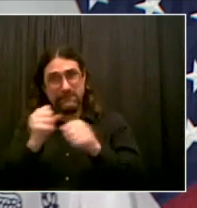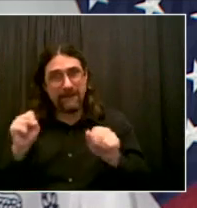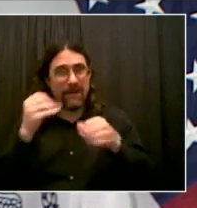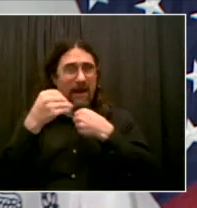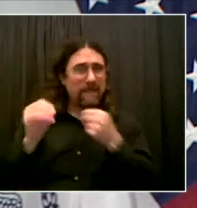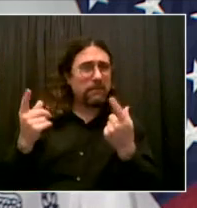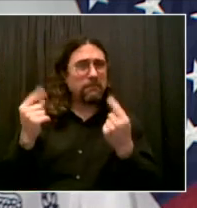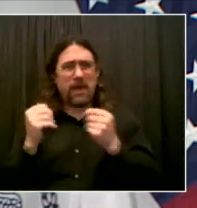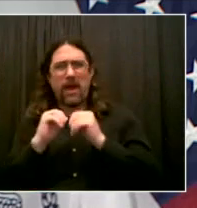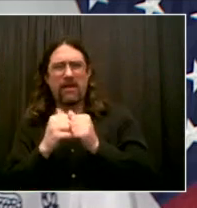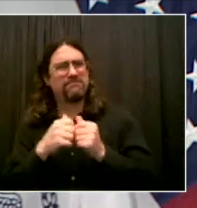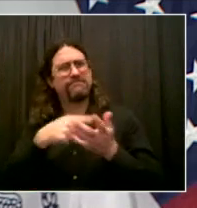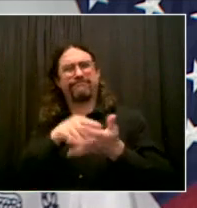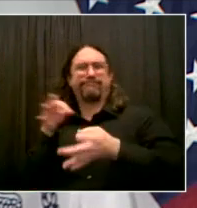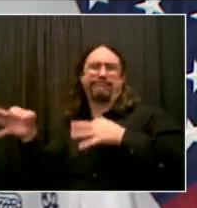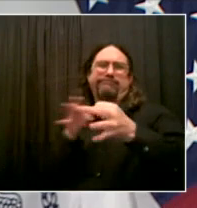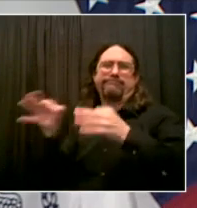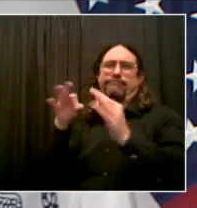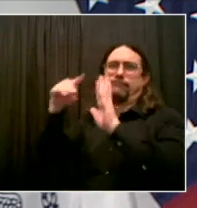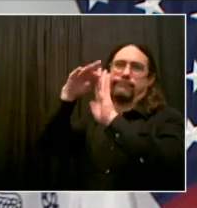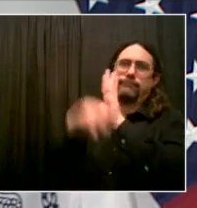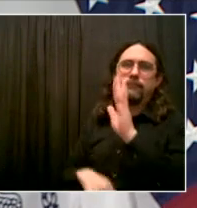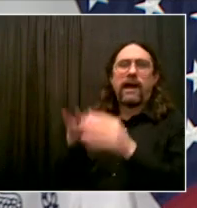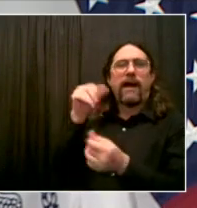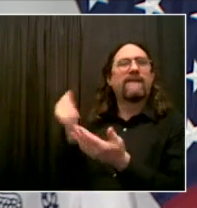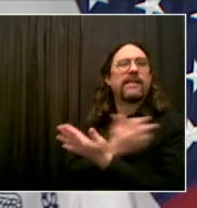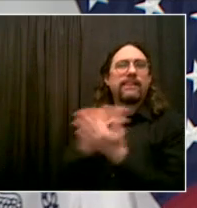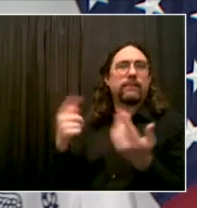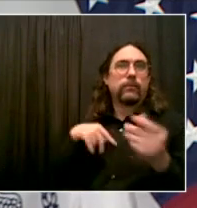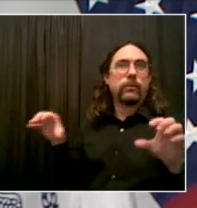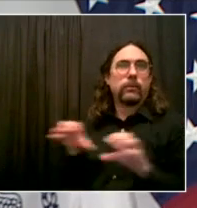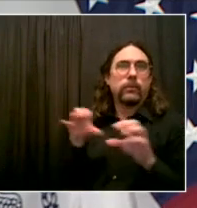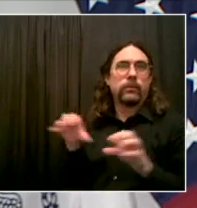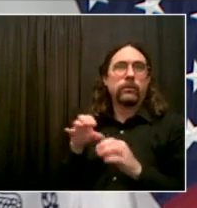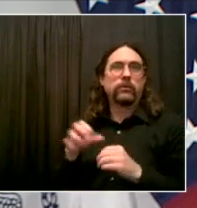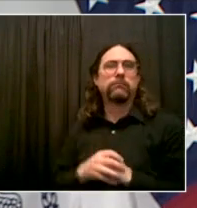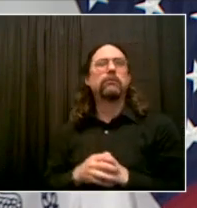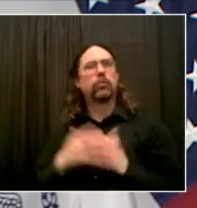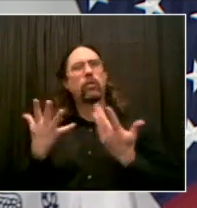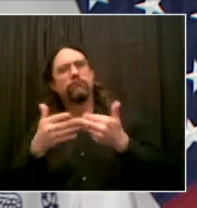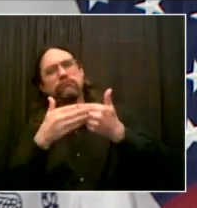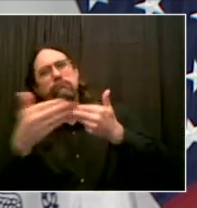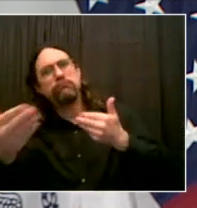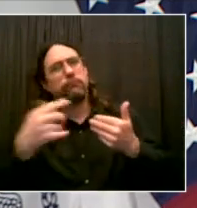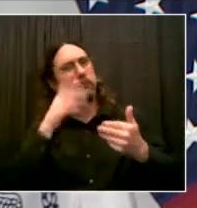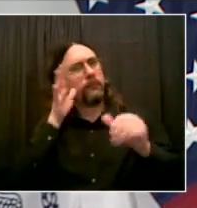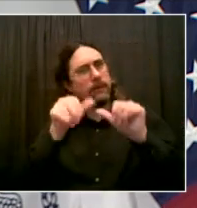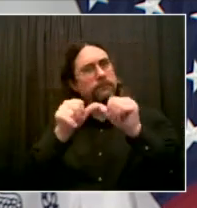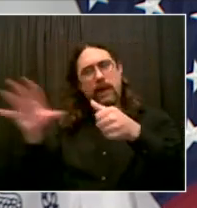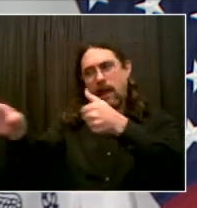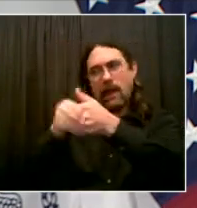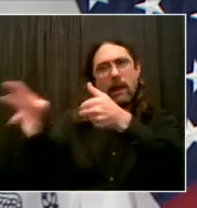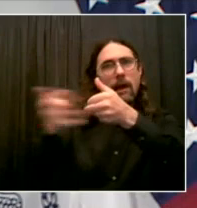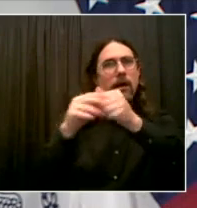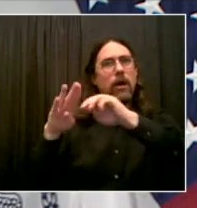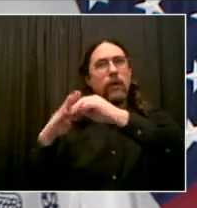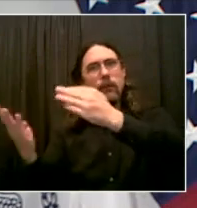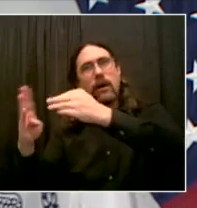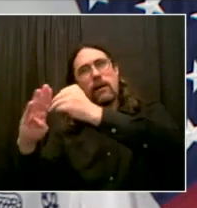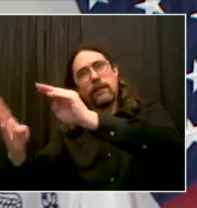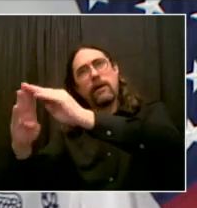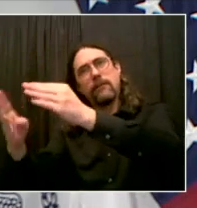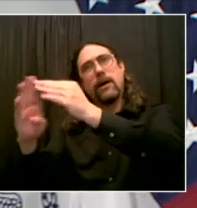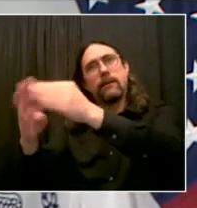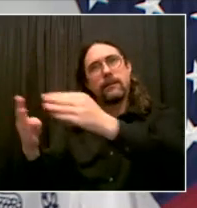all city workers, if you haven't gotten vaccinated yet, this is the perfect time to do it. But it's exciting to have our whole workforce coming back so we